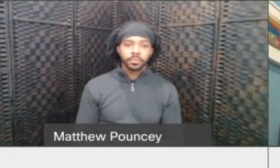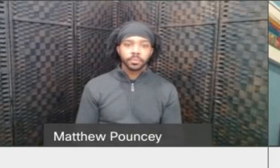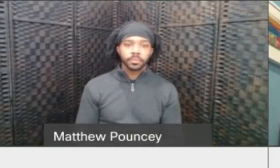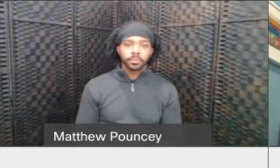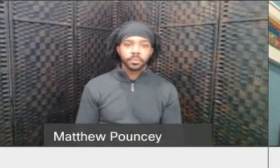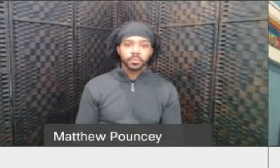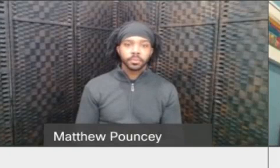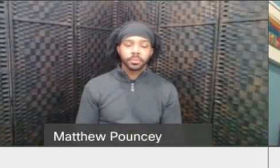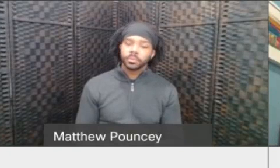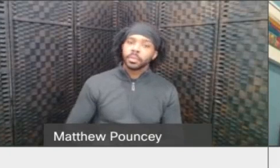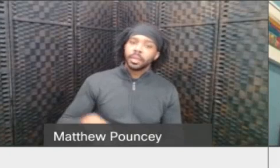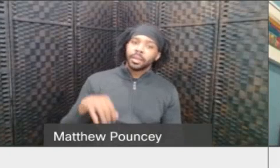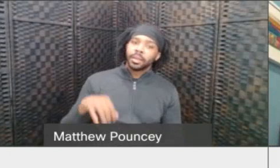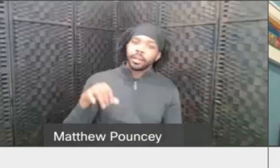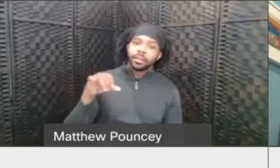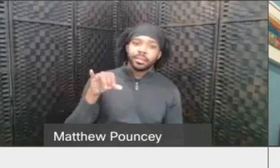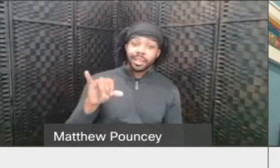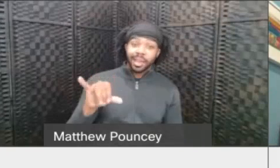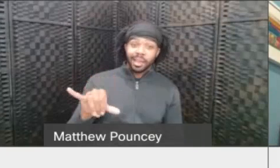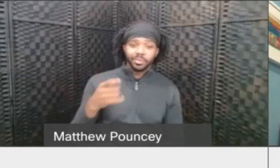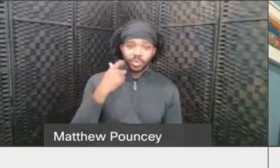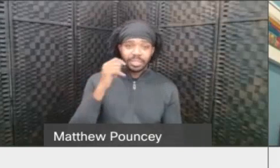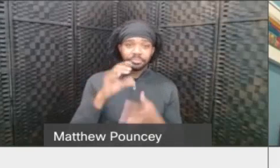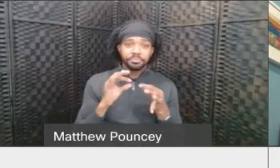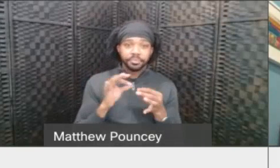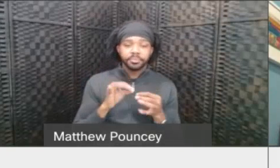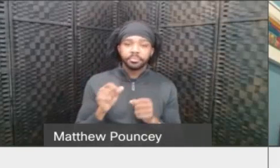So that's what needs to be in MCIS.